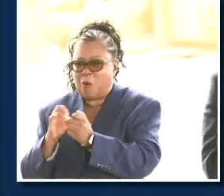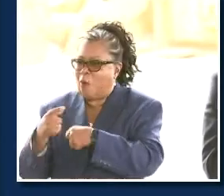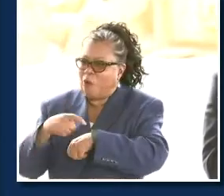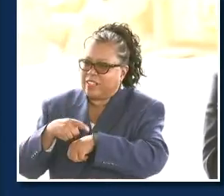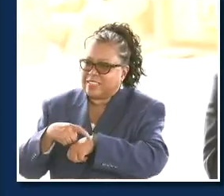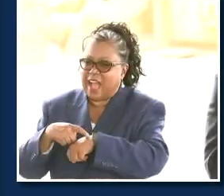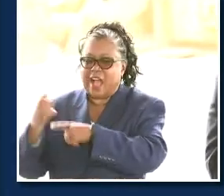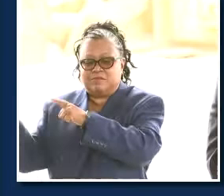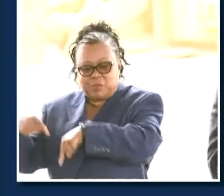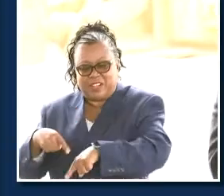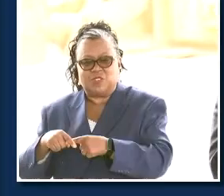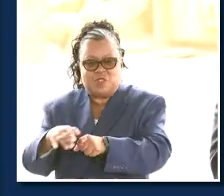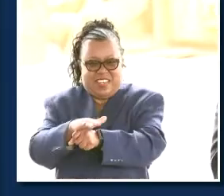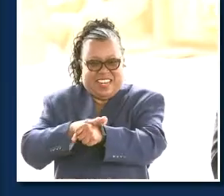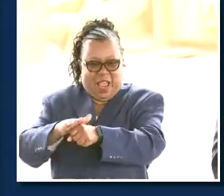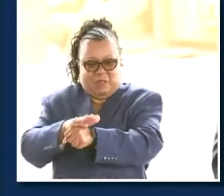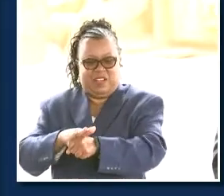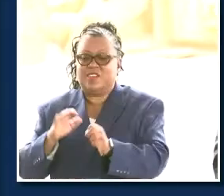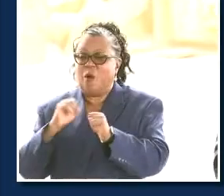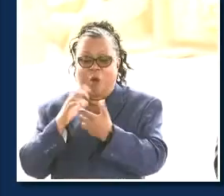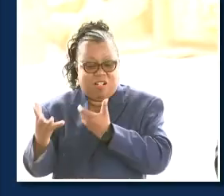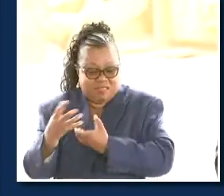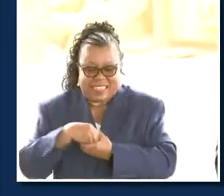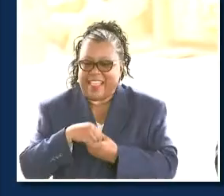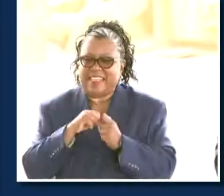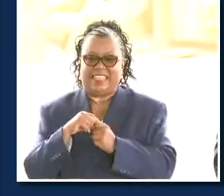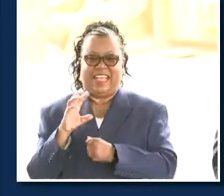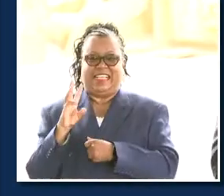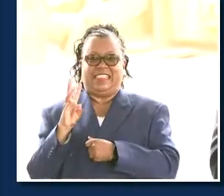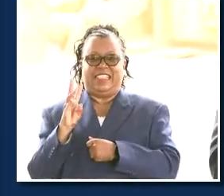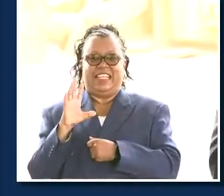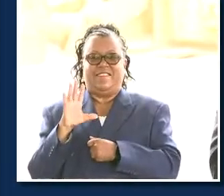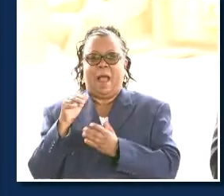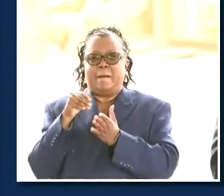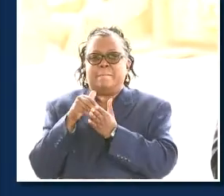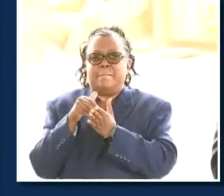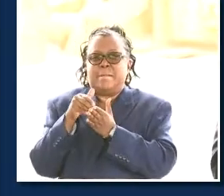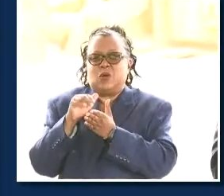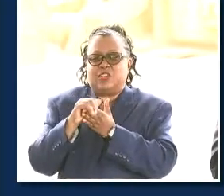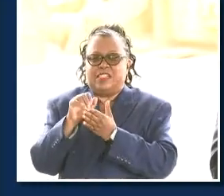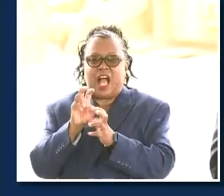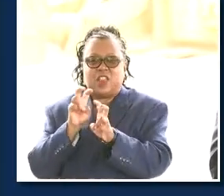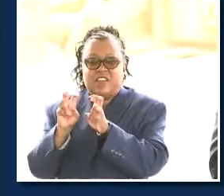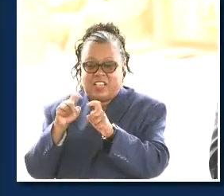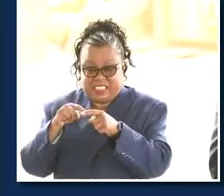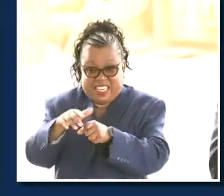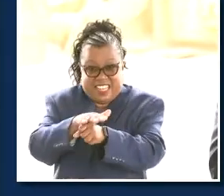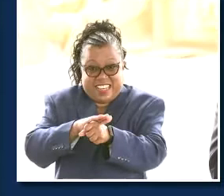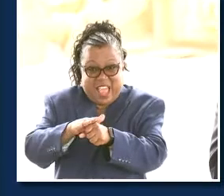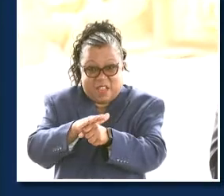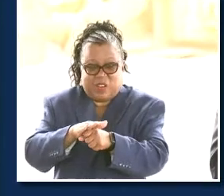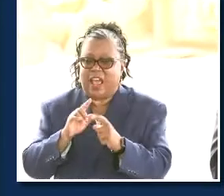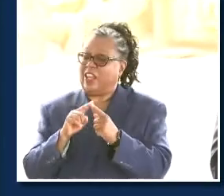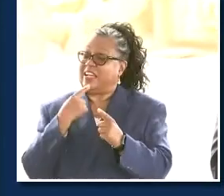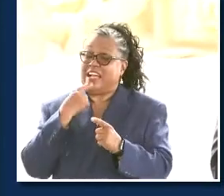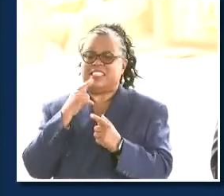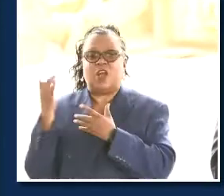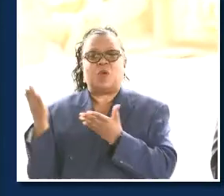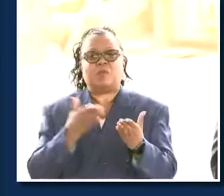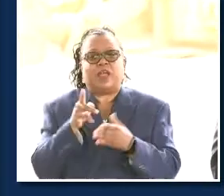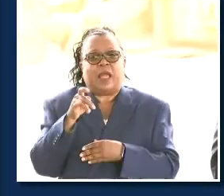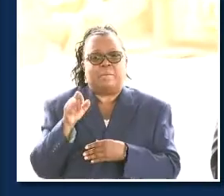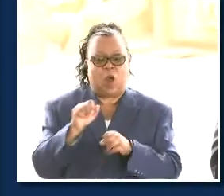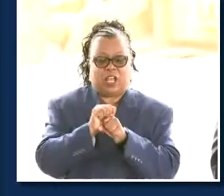time bringing into a neighborhood. All in, this is a $65 million investment in the neighborhood. And like I said, we're bringing